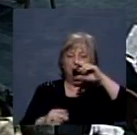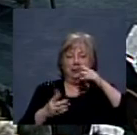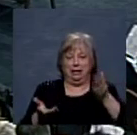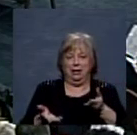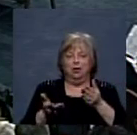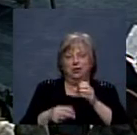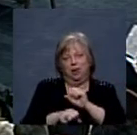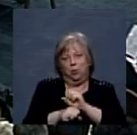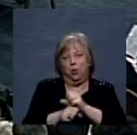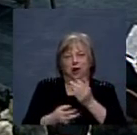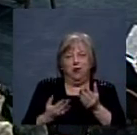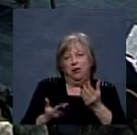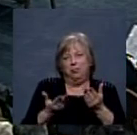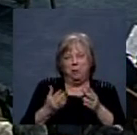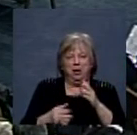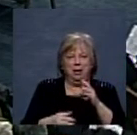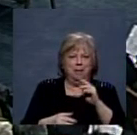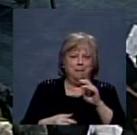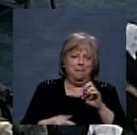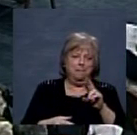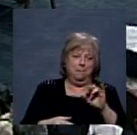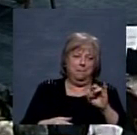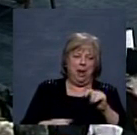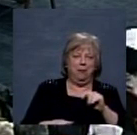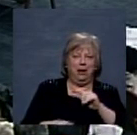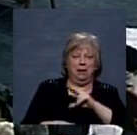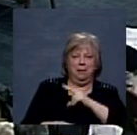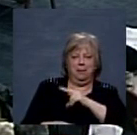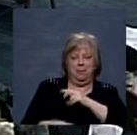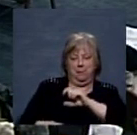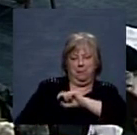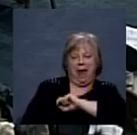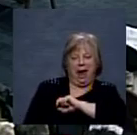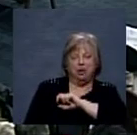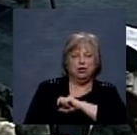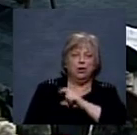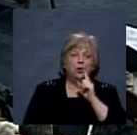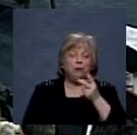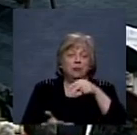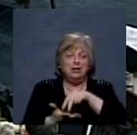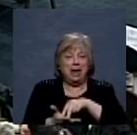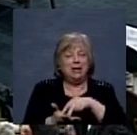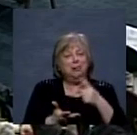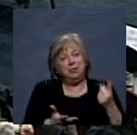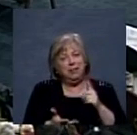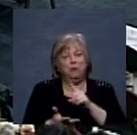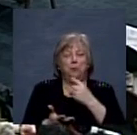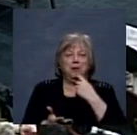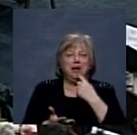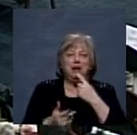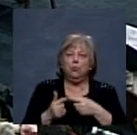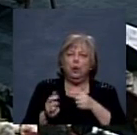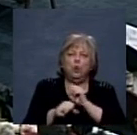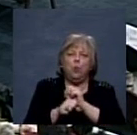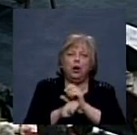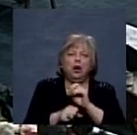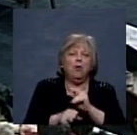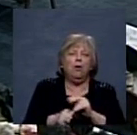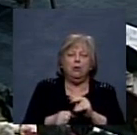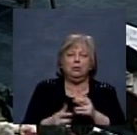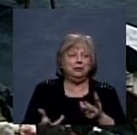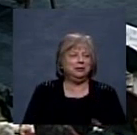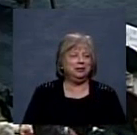on probably a merit badge. Is that right? Would you stand up or come forward and tell us briefly who you are and what you're working on? Well,